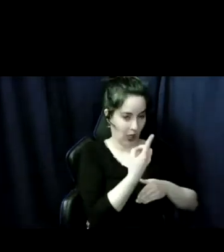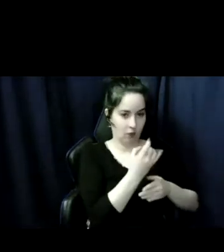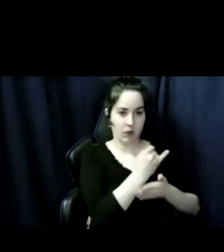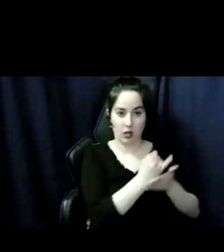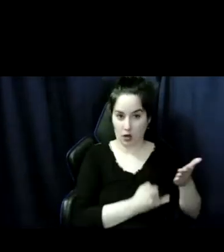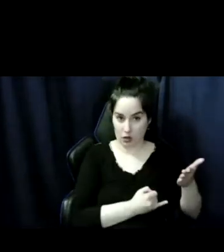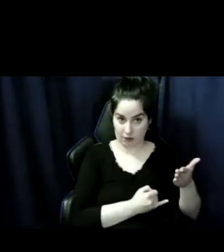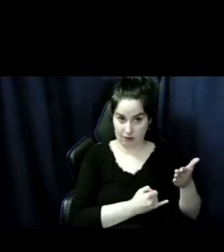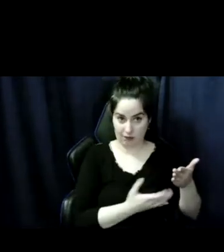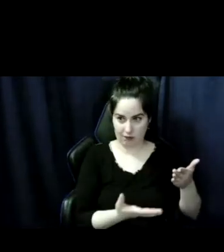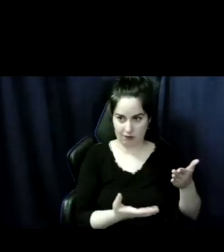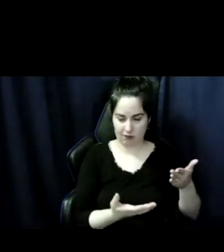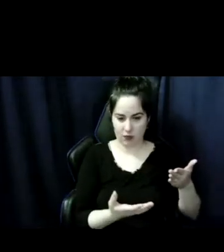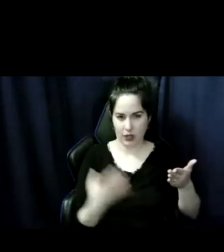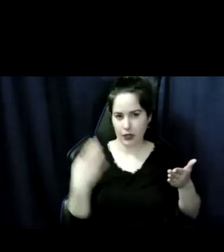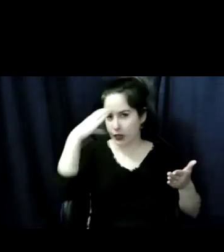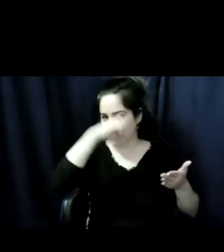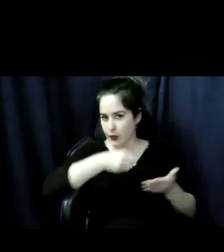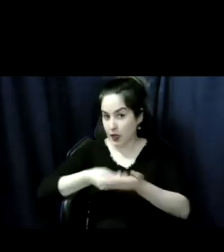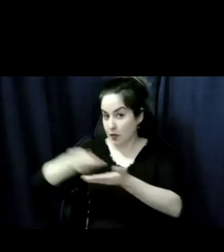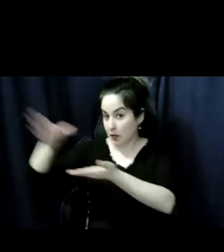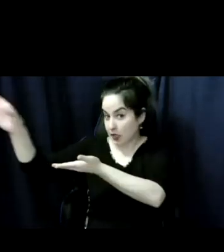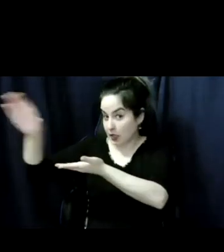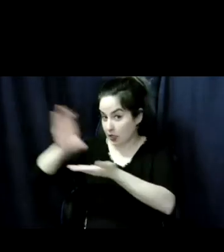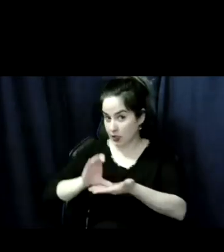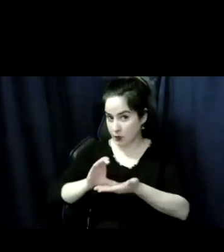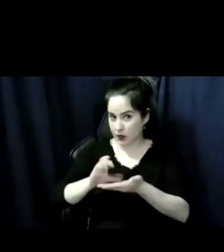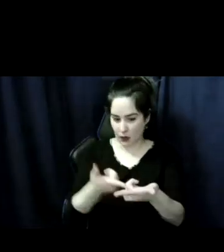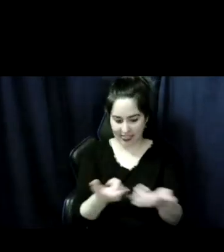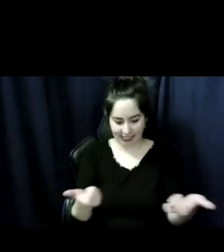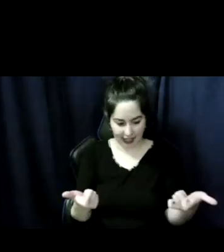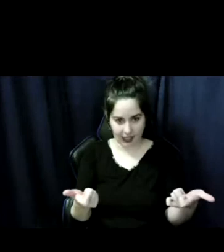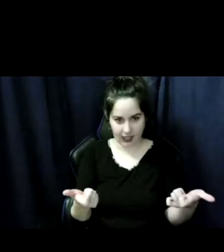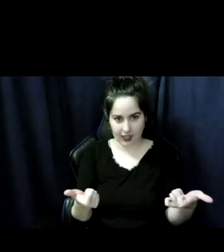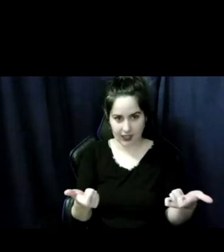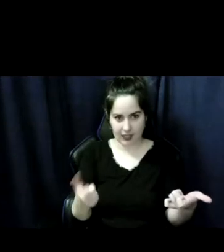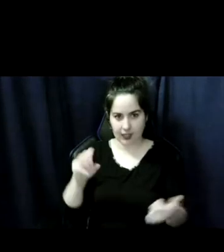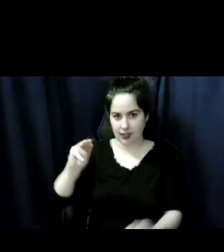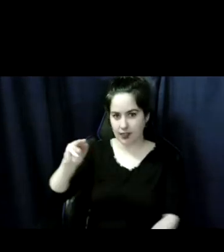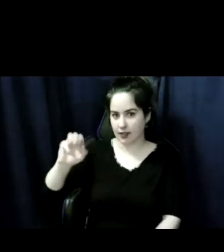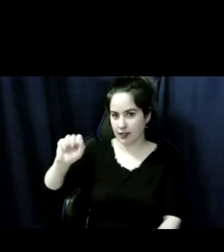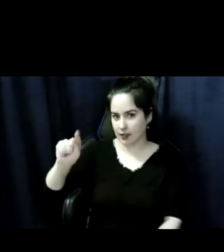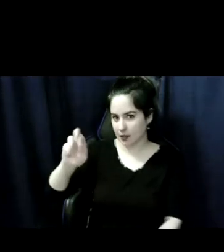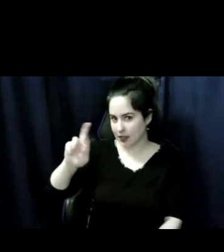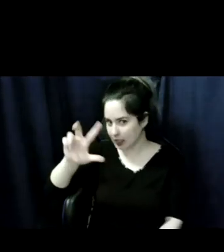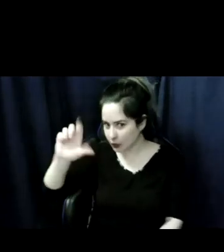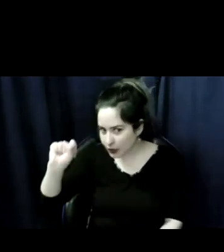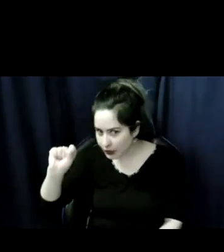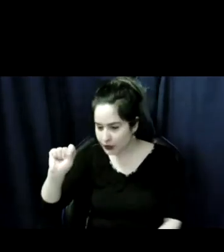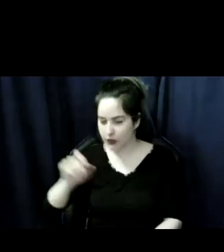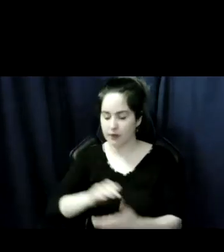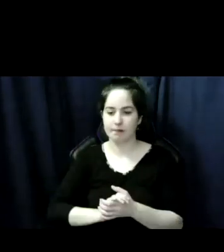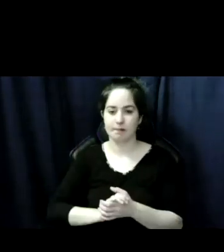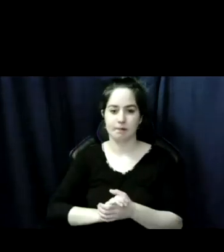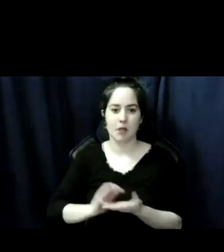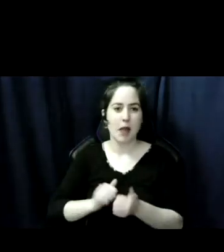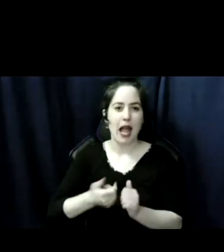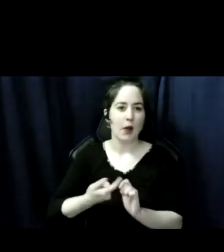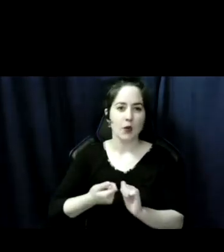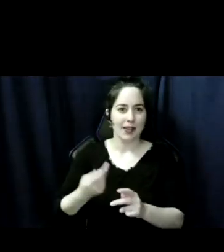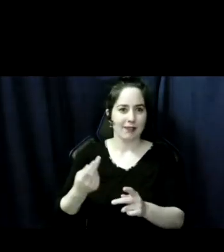I've always figured that the money was specifically only for material costs, any extra expenses, whatnot. But how do we factor in getting paid as an artist to